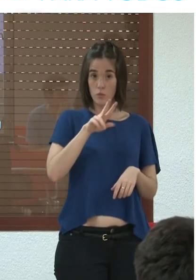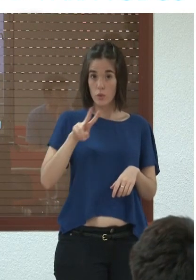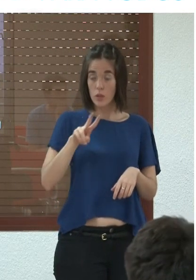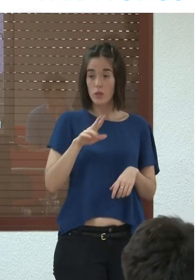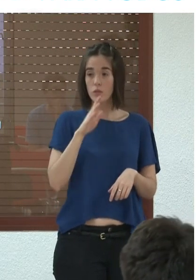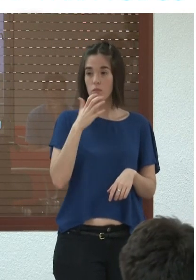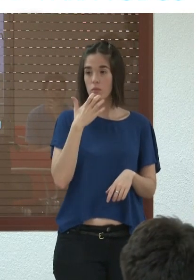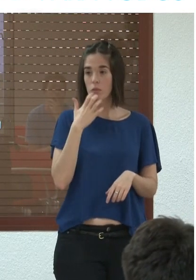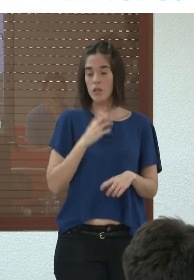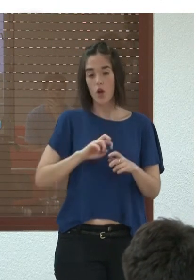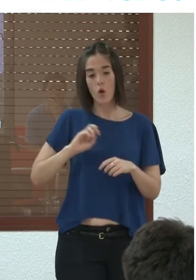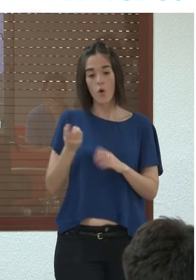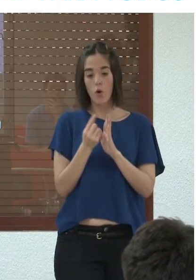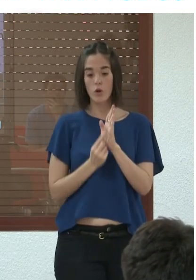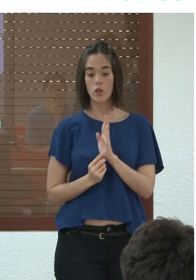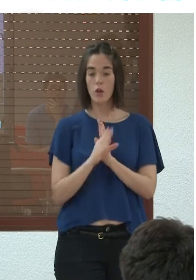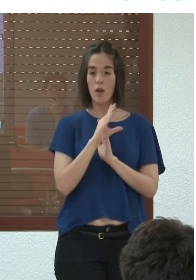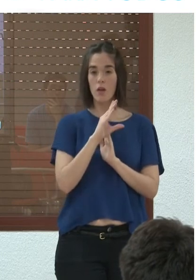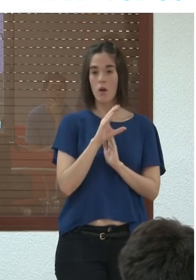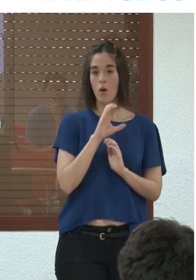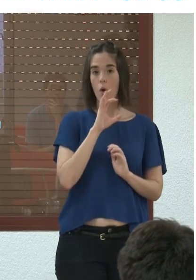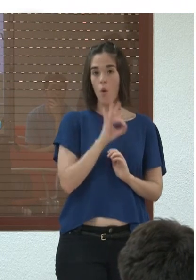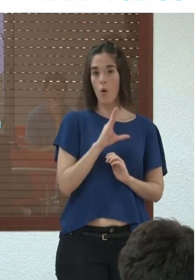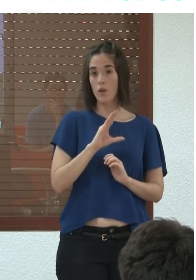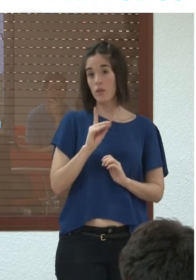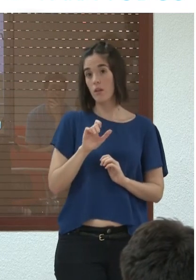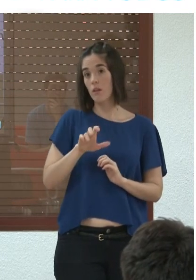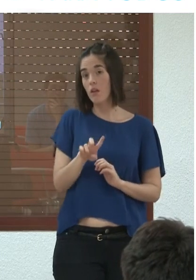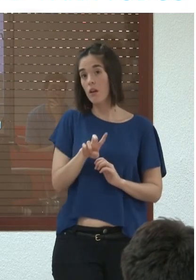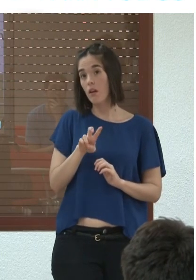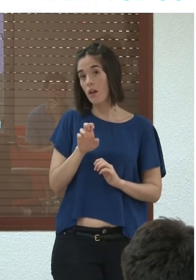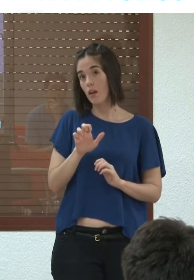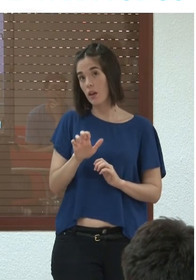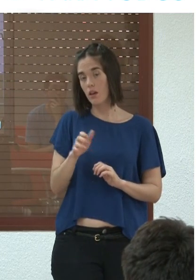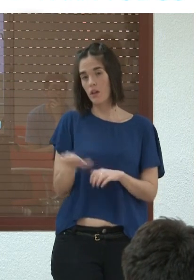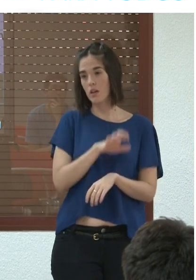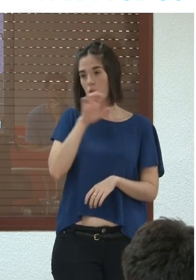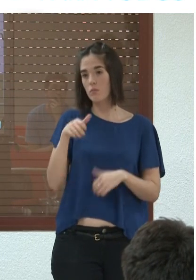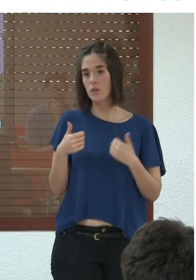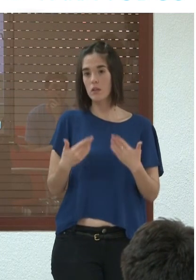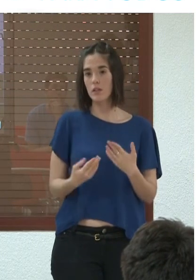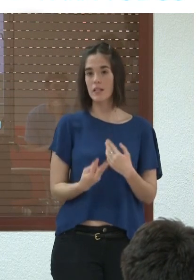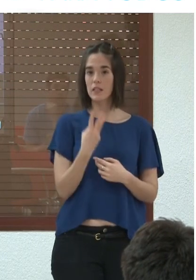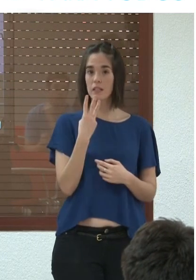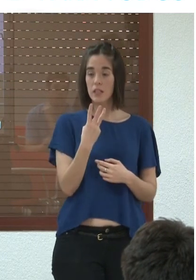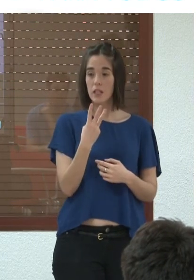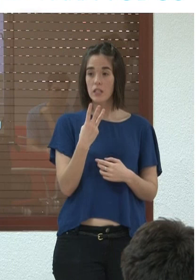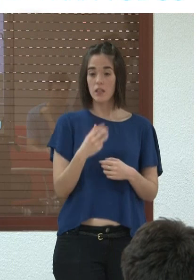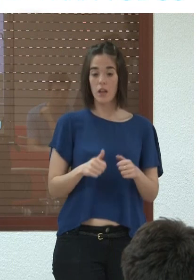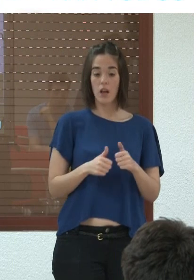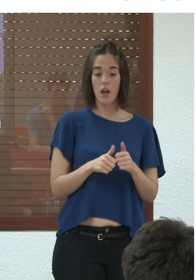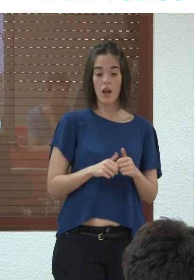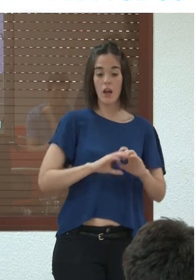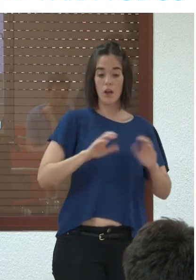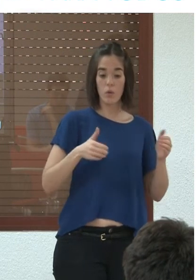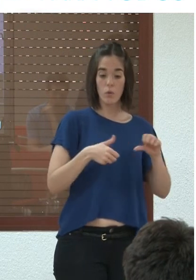approved by the FDA in the United States and who have been authorized in Europe. There are 3 main groups worldwide